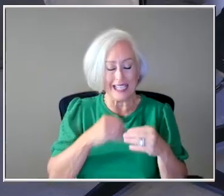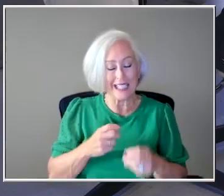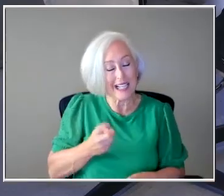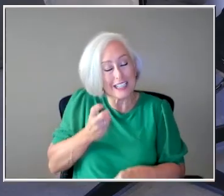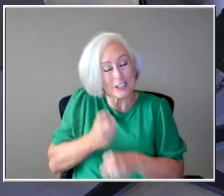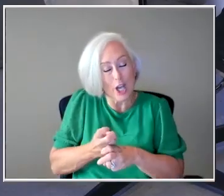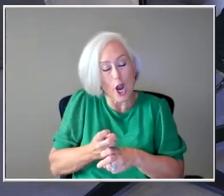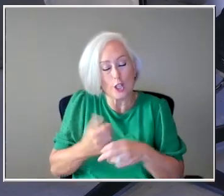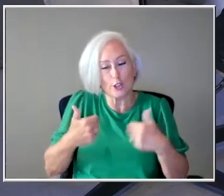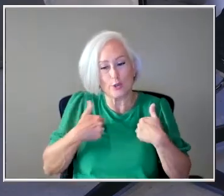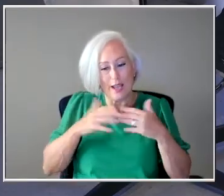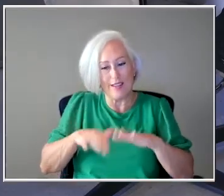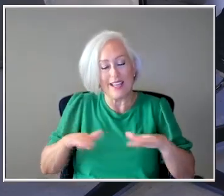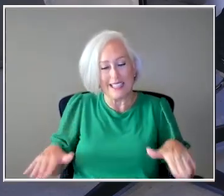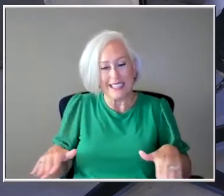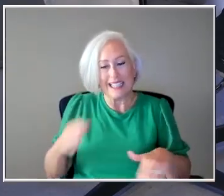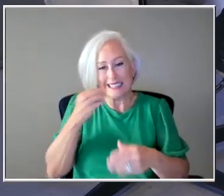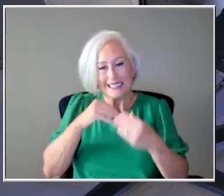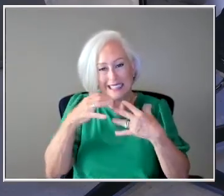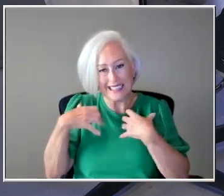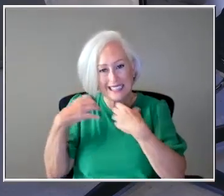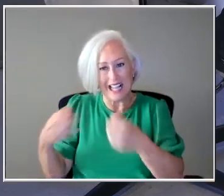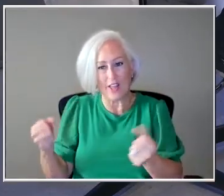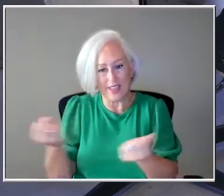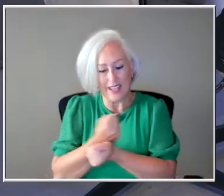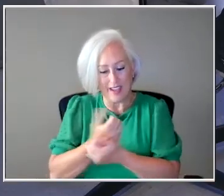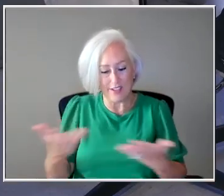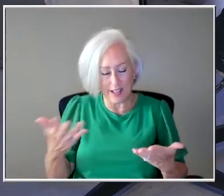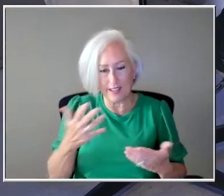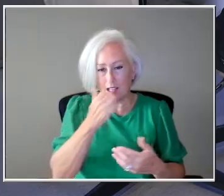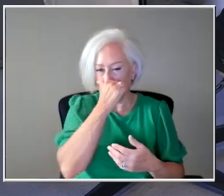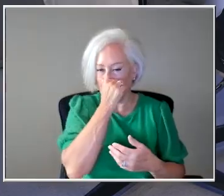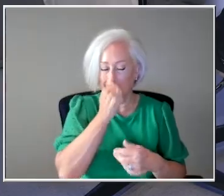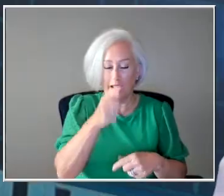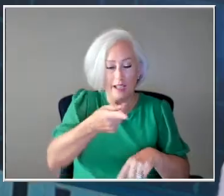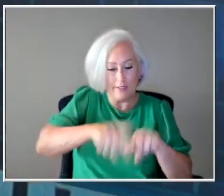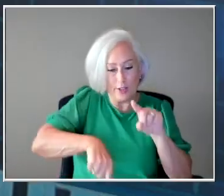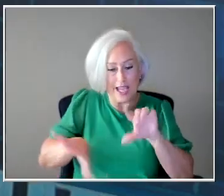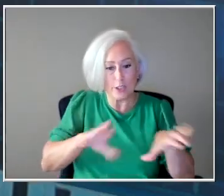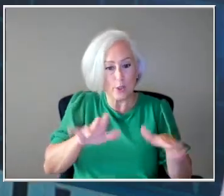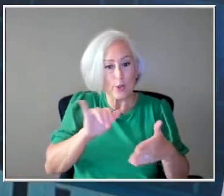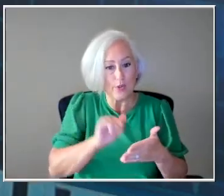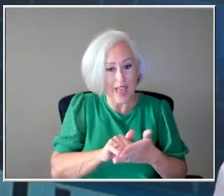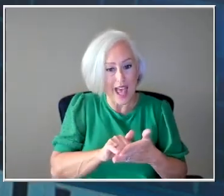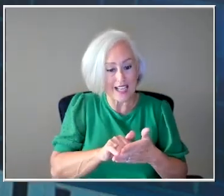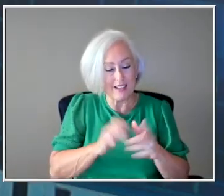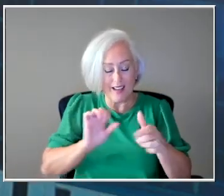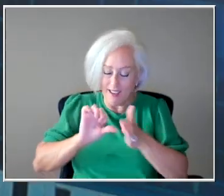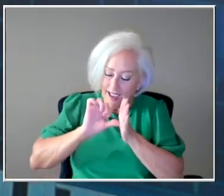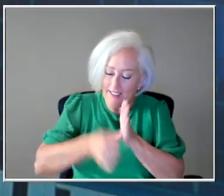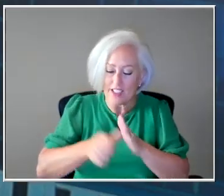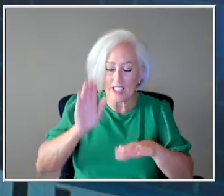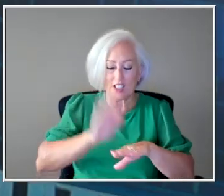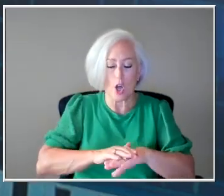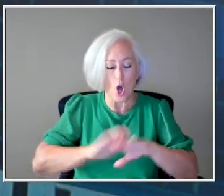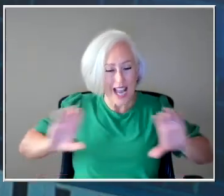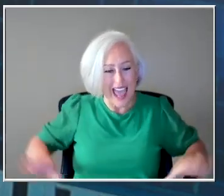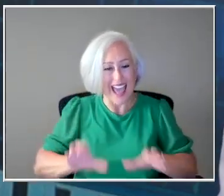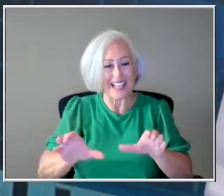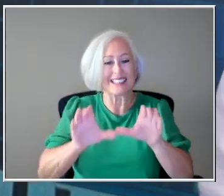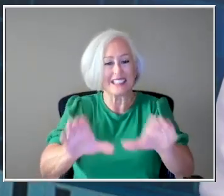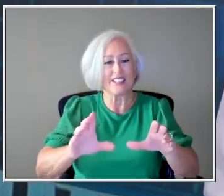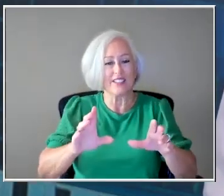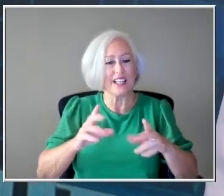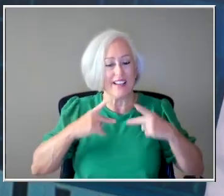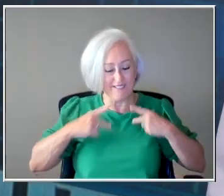I'm like sitting here as a mom fast going, food and all that. So tough. if you can't do that, do the physical activity first. Push it. So when you're eating a Big Mac,